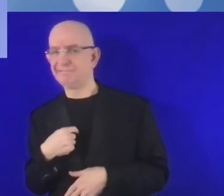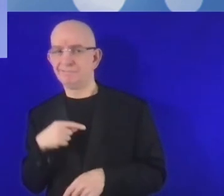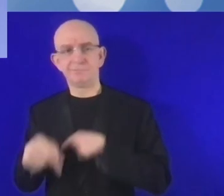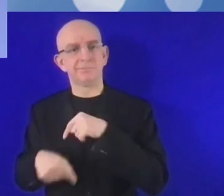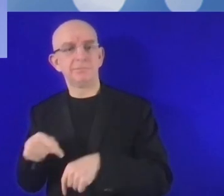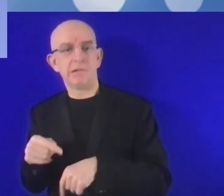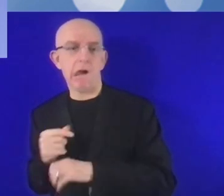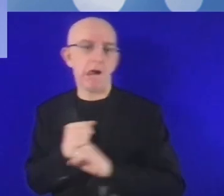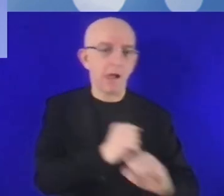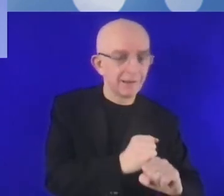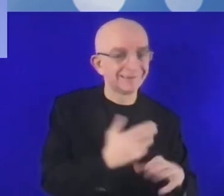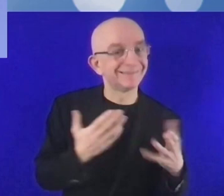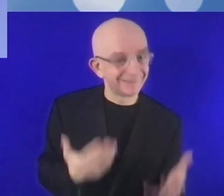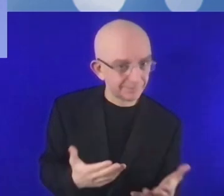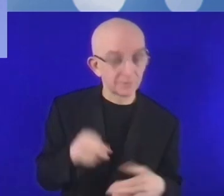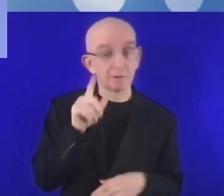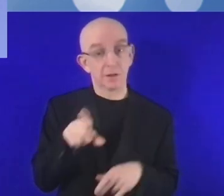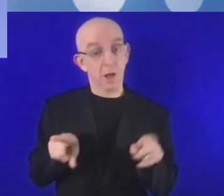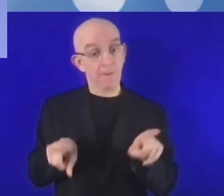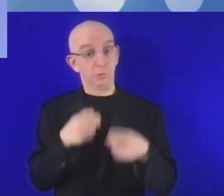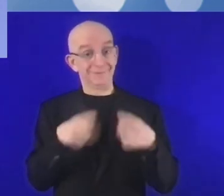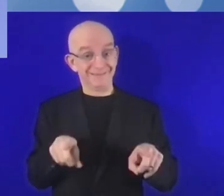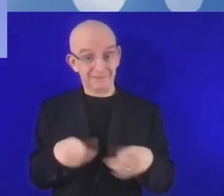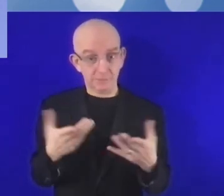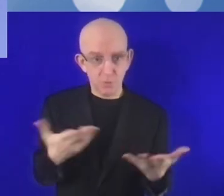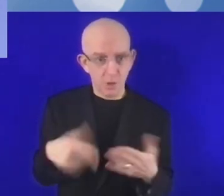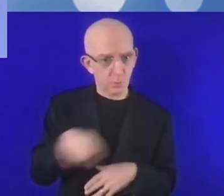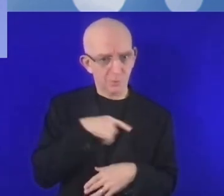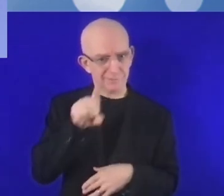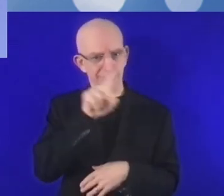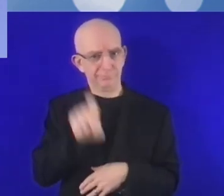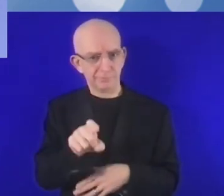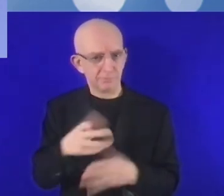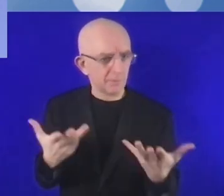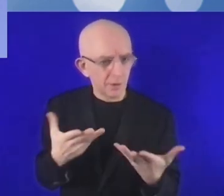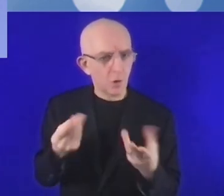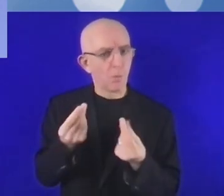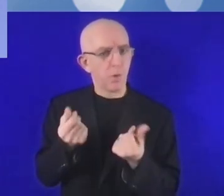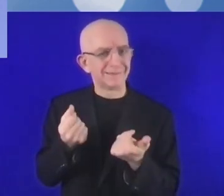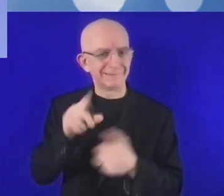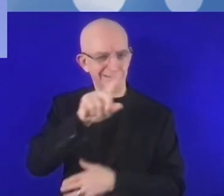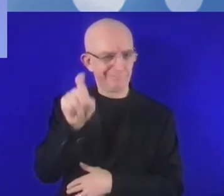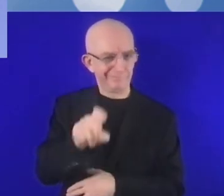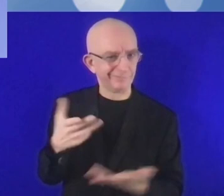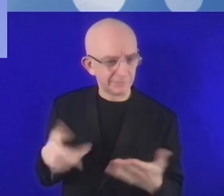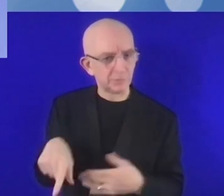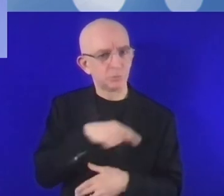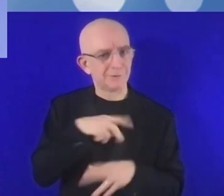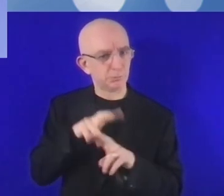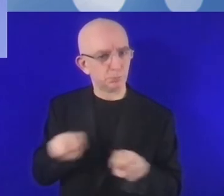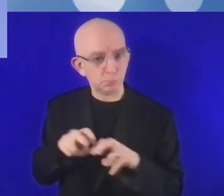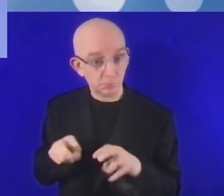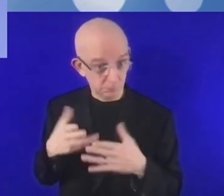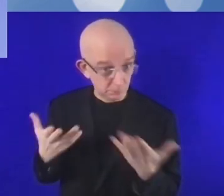mood? My informed or uninformed opinion? And how are we giving billions of people the needed